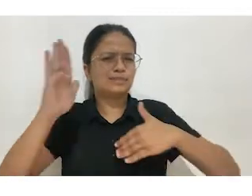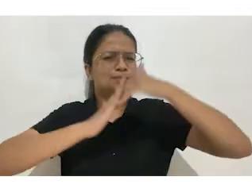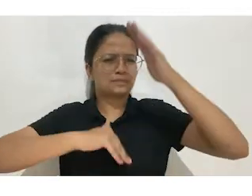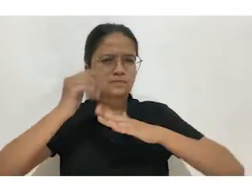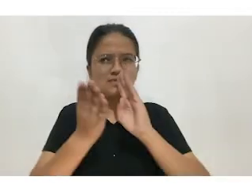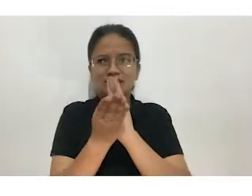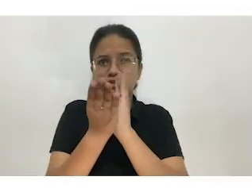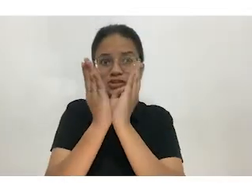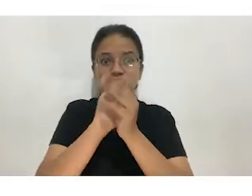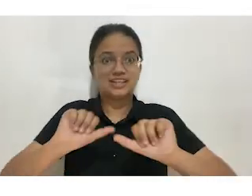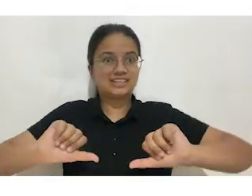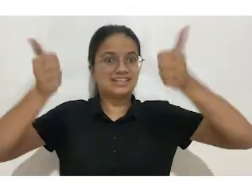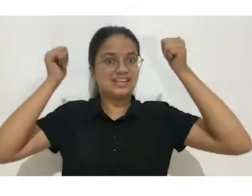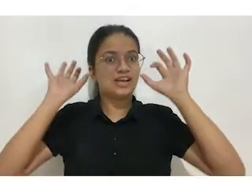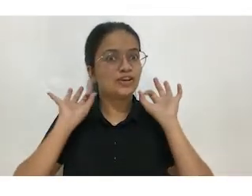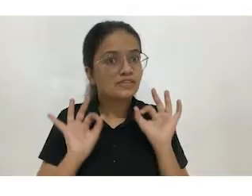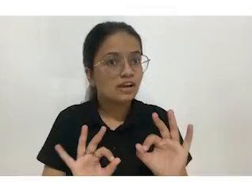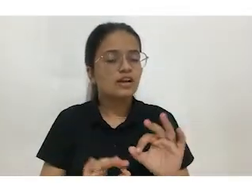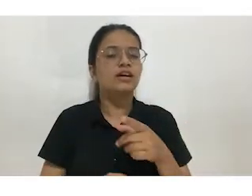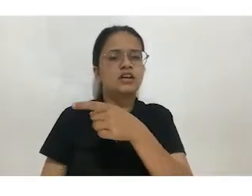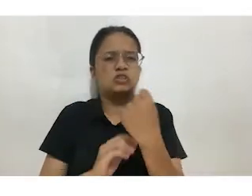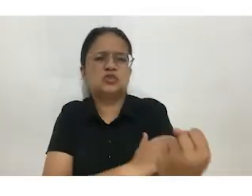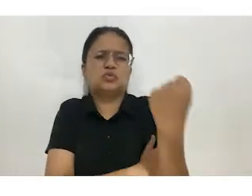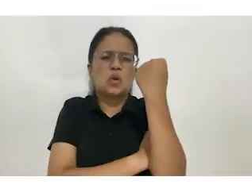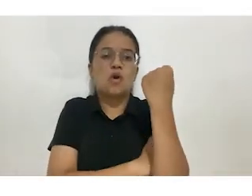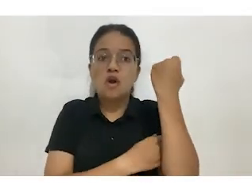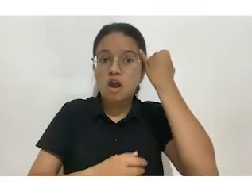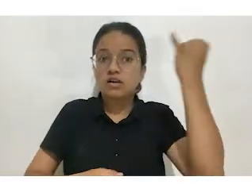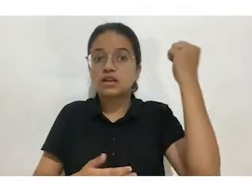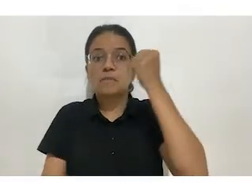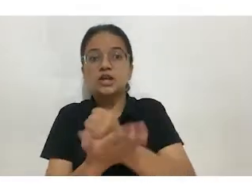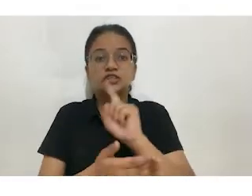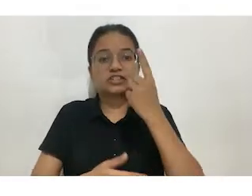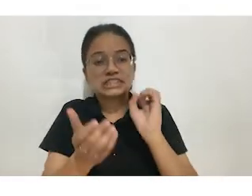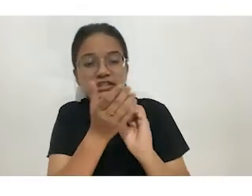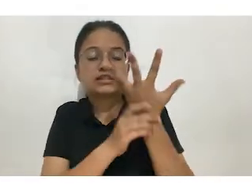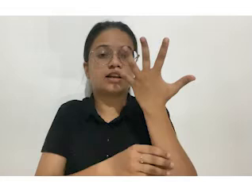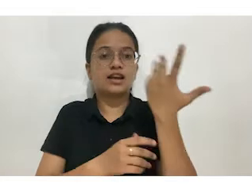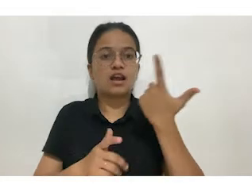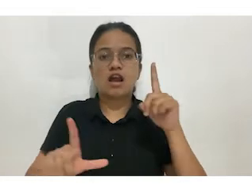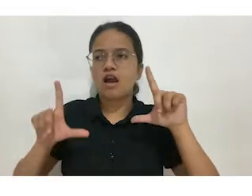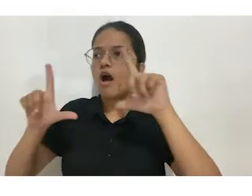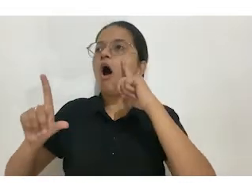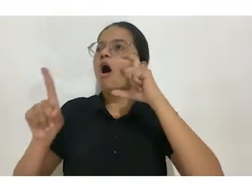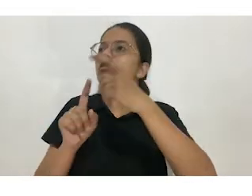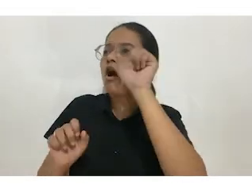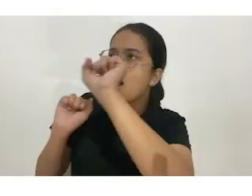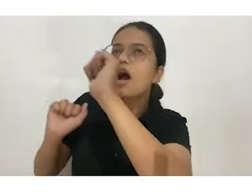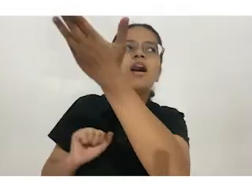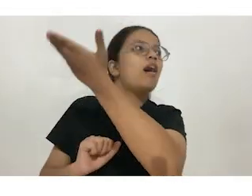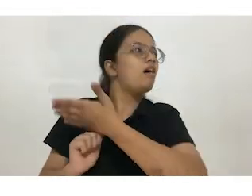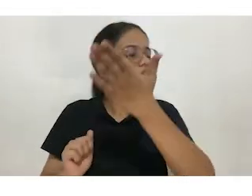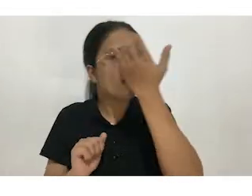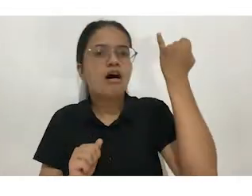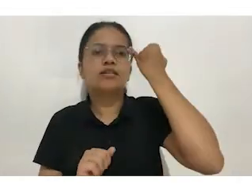For any building to become successful, there has to be a fairly strong idea which creates an identity for the building.